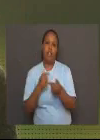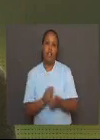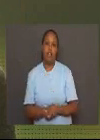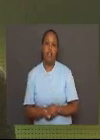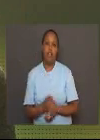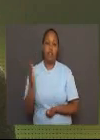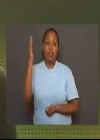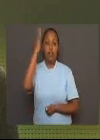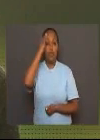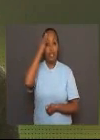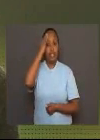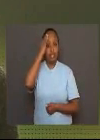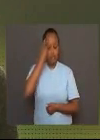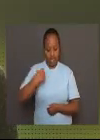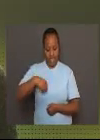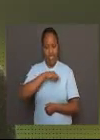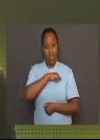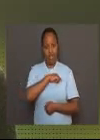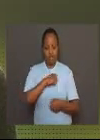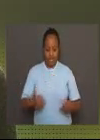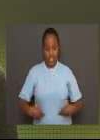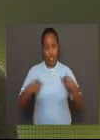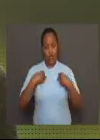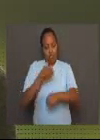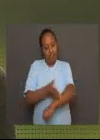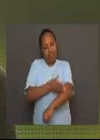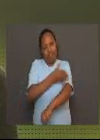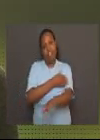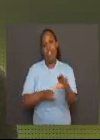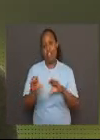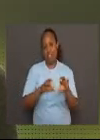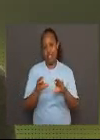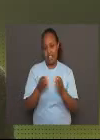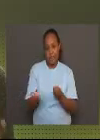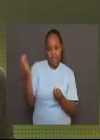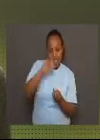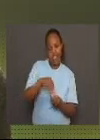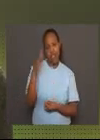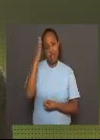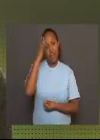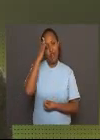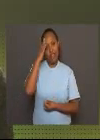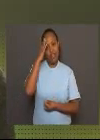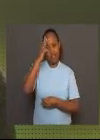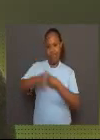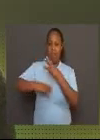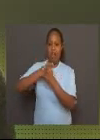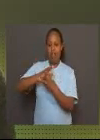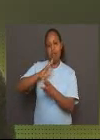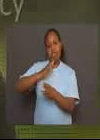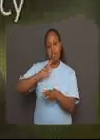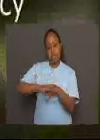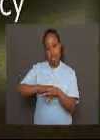Knowledge improves our lives by making us more aware of the world around us.